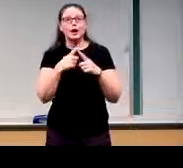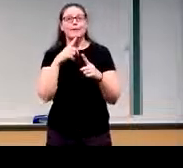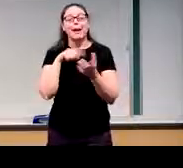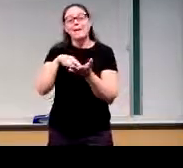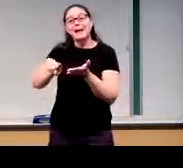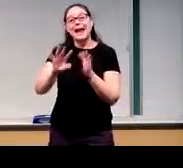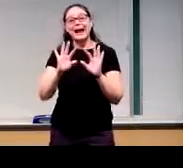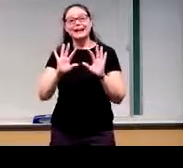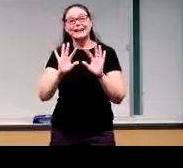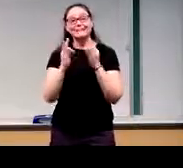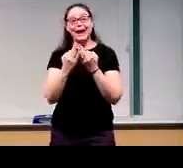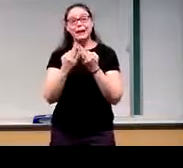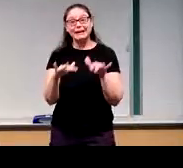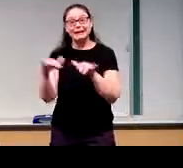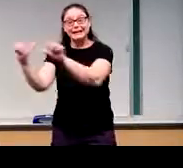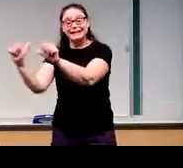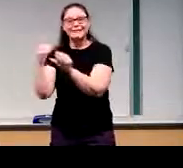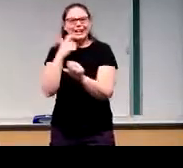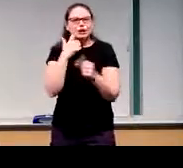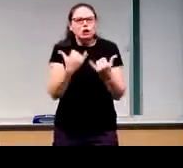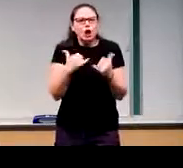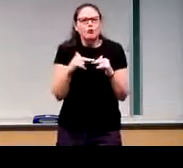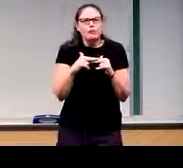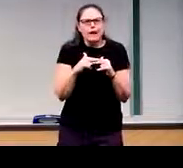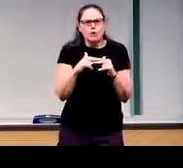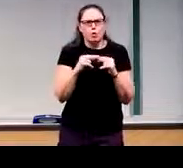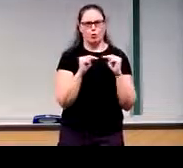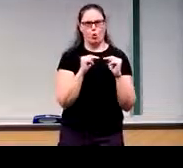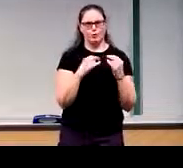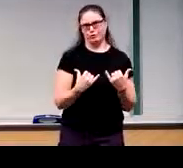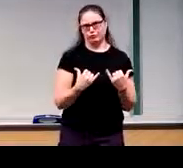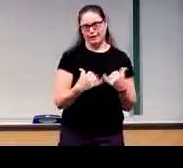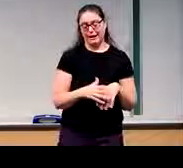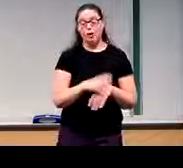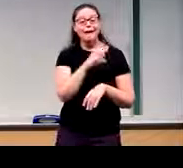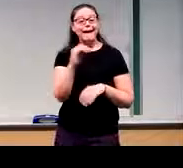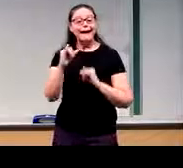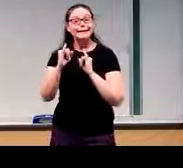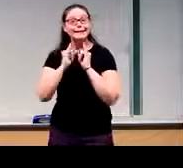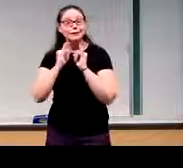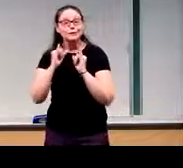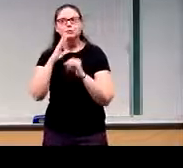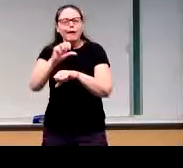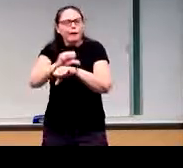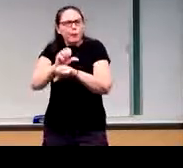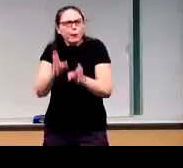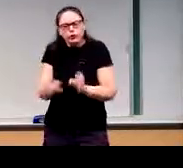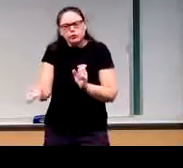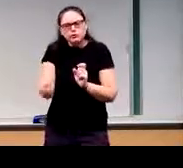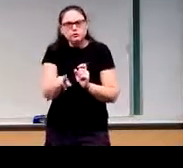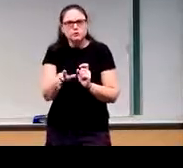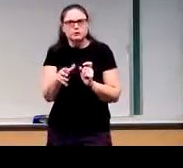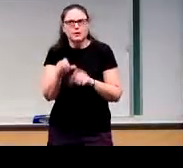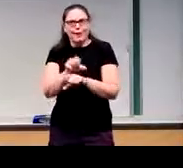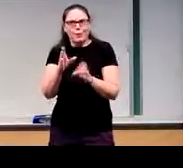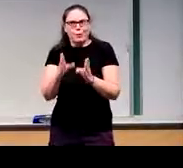we see in the current railroad negotiations. And interviews of workers, the workers